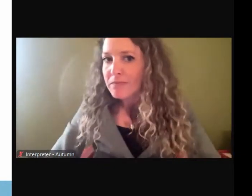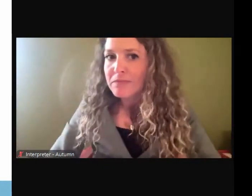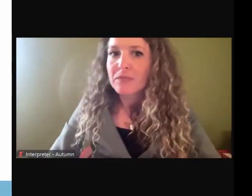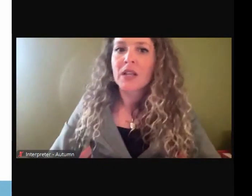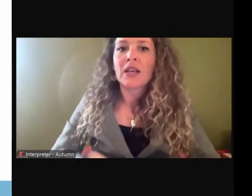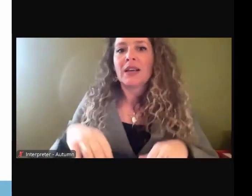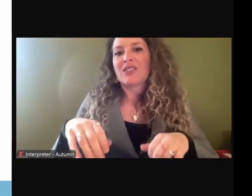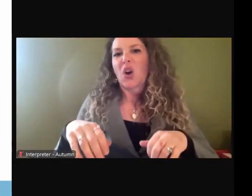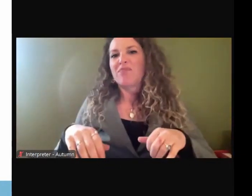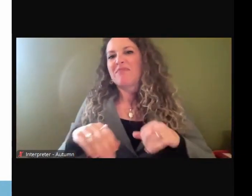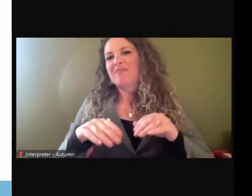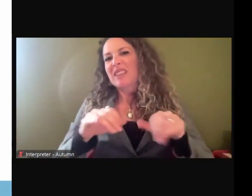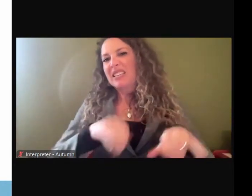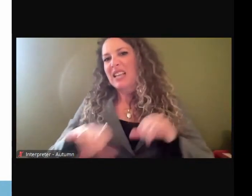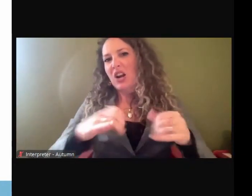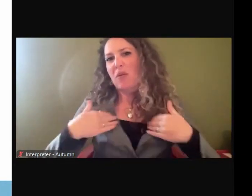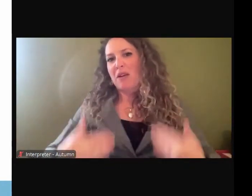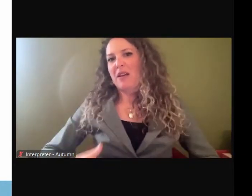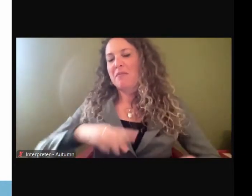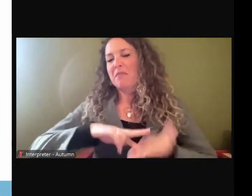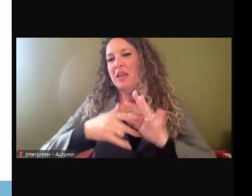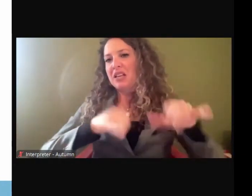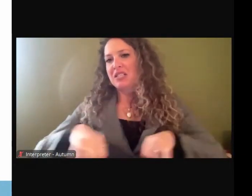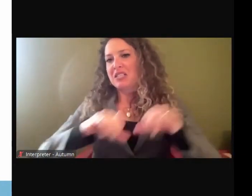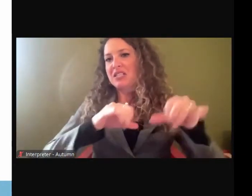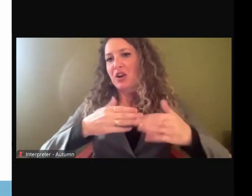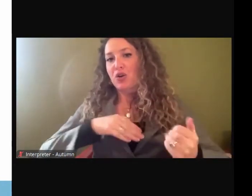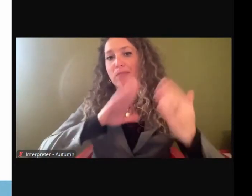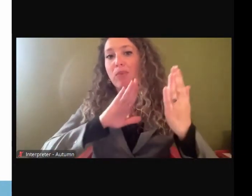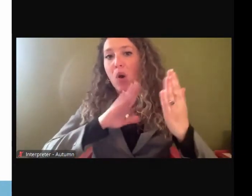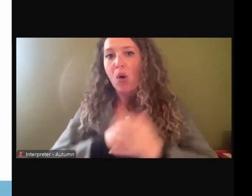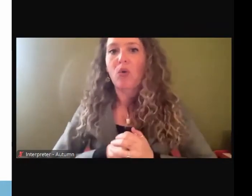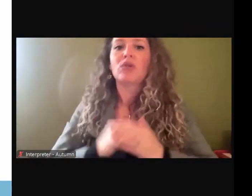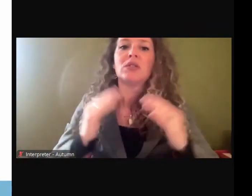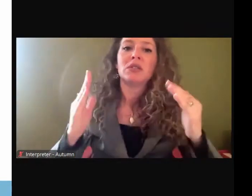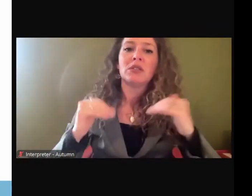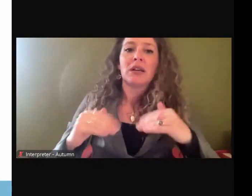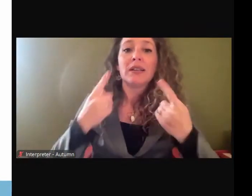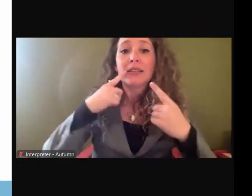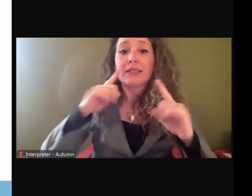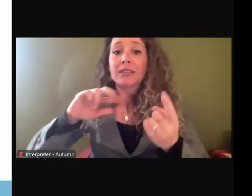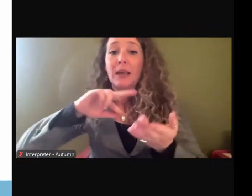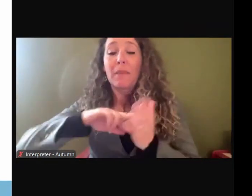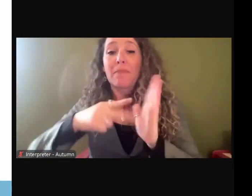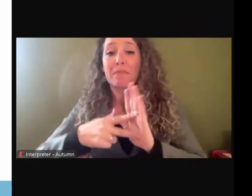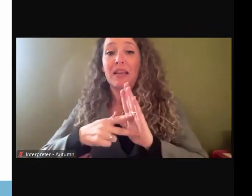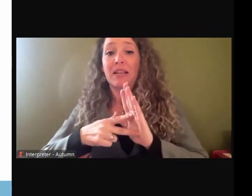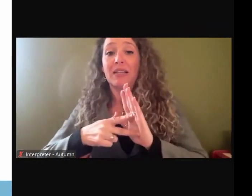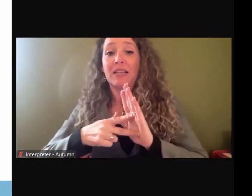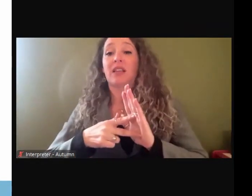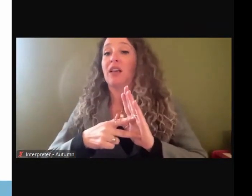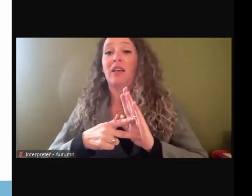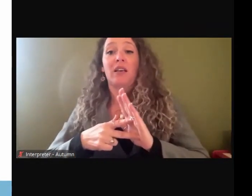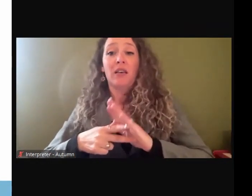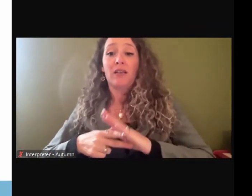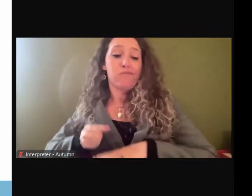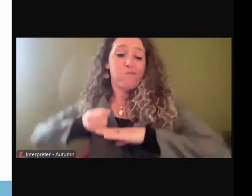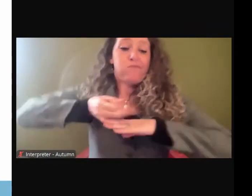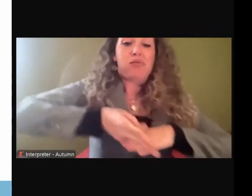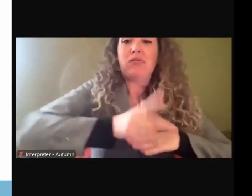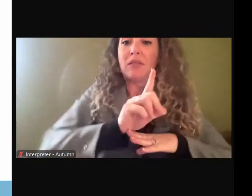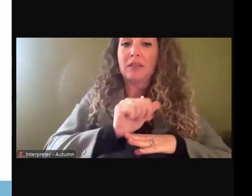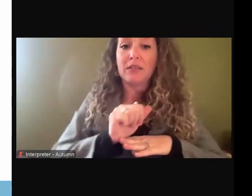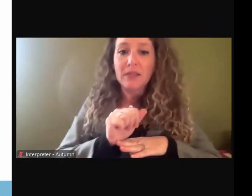standard approaches. Success means overcoming disability, and independence, not interdependence, is always the goal. And then we